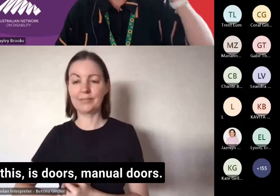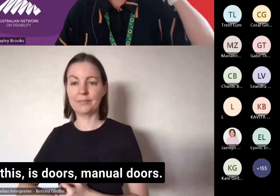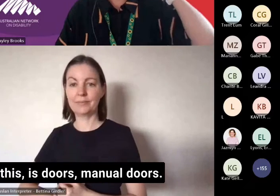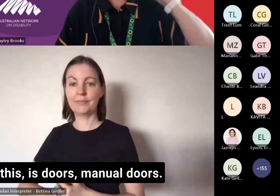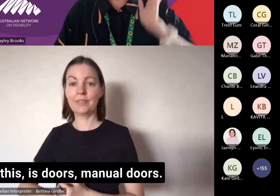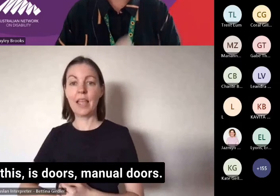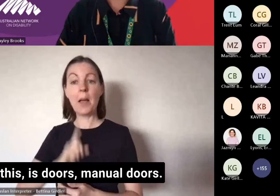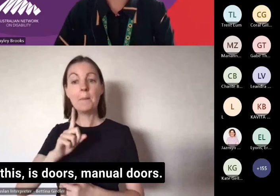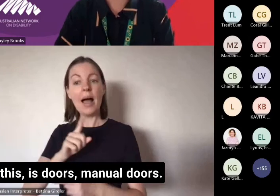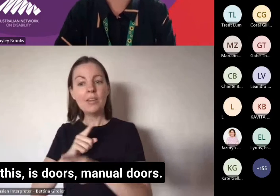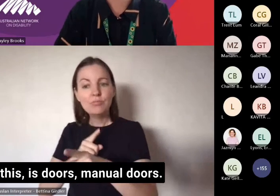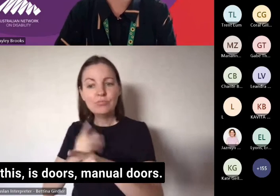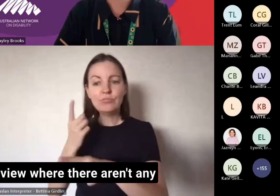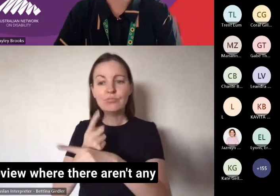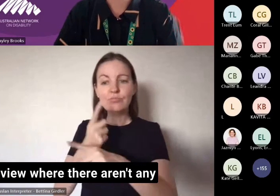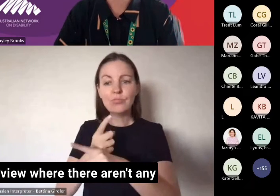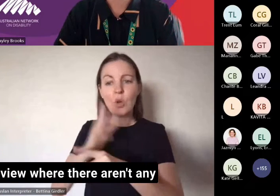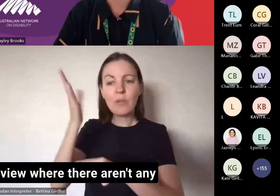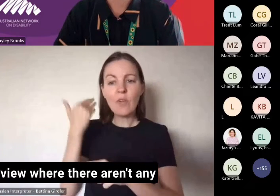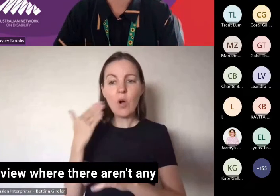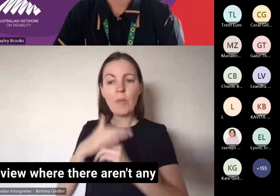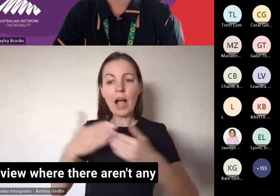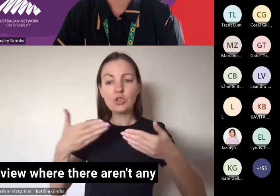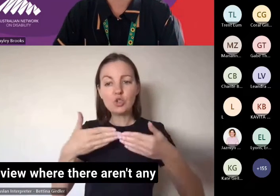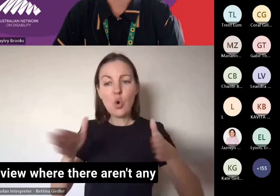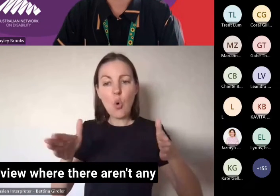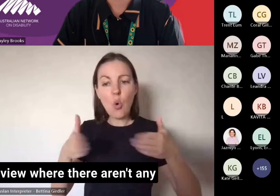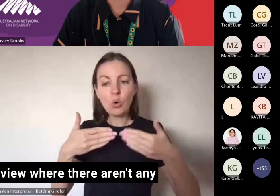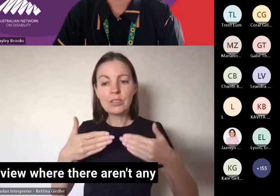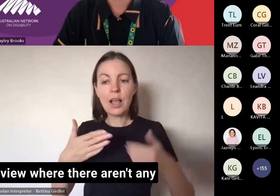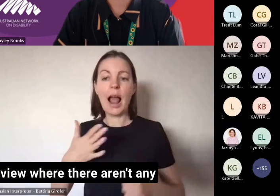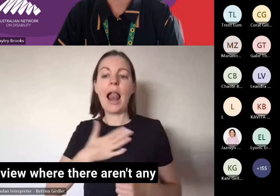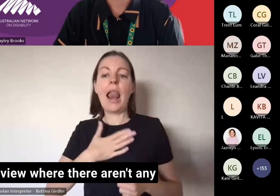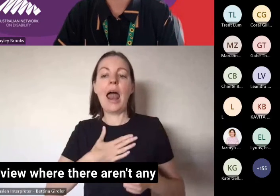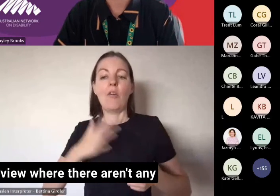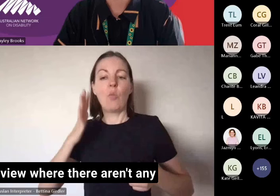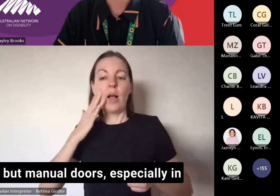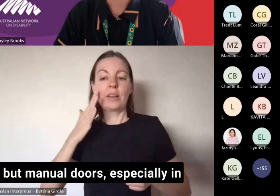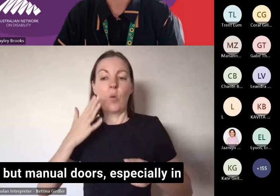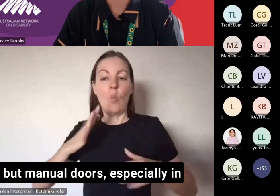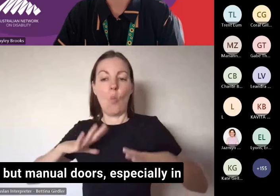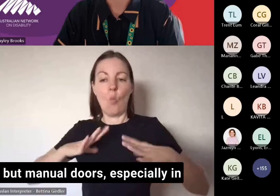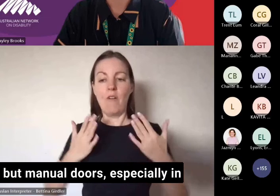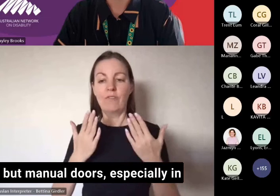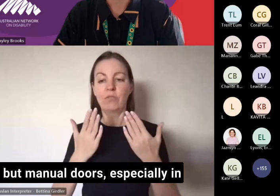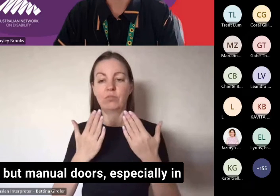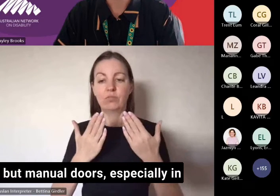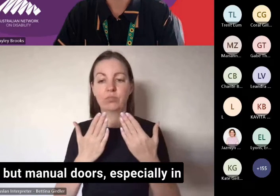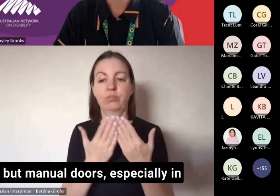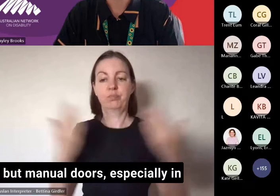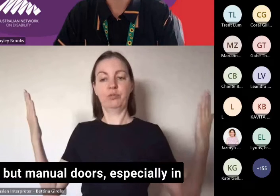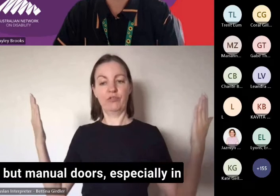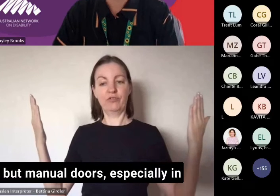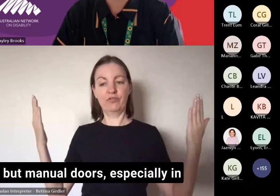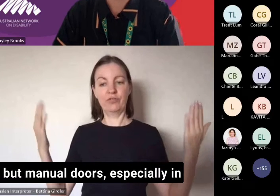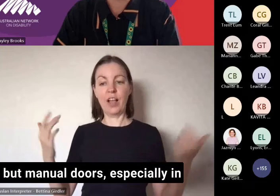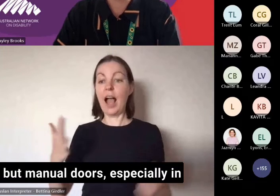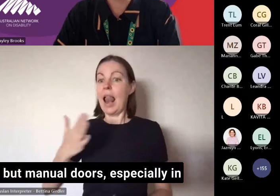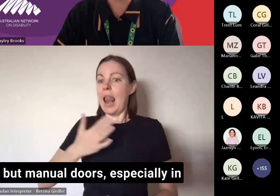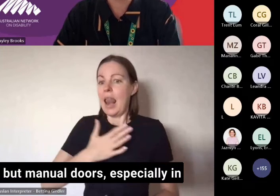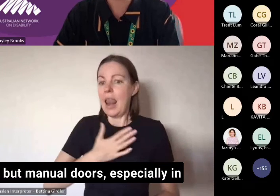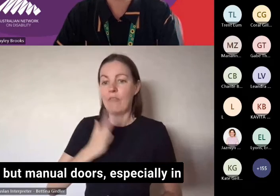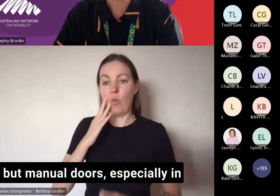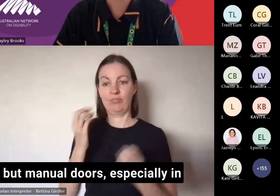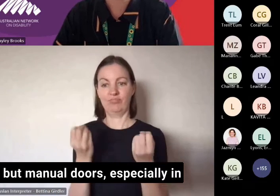doors, manual doors. I love going to a review where there aren't any doors. Get rid of doors. But